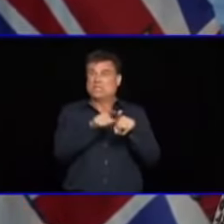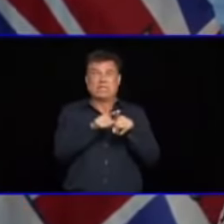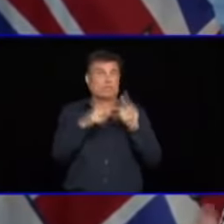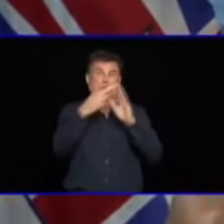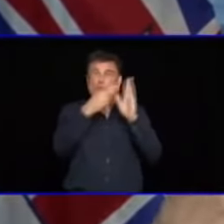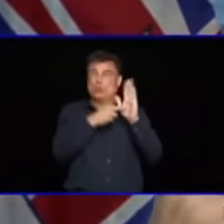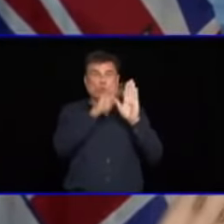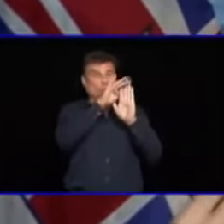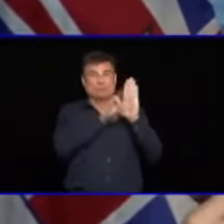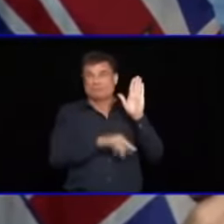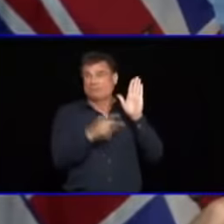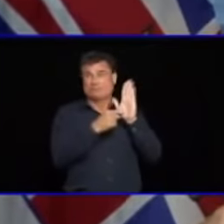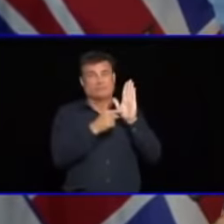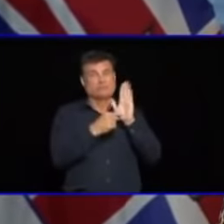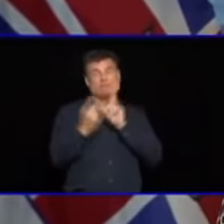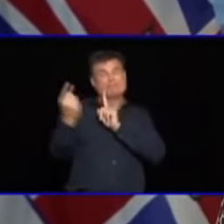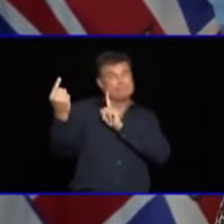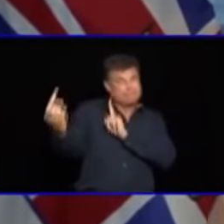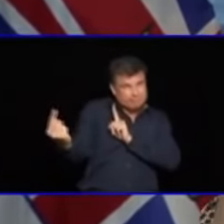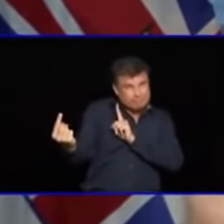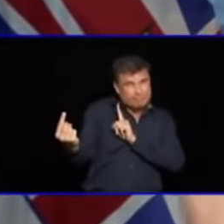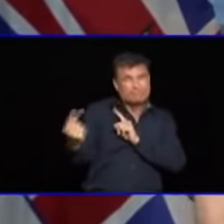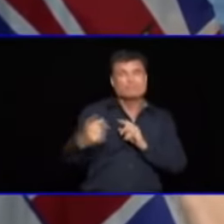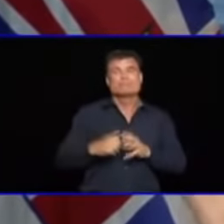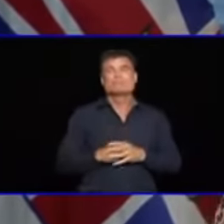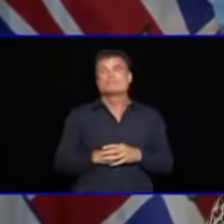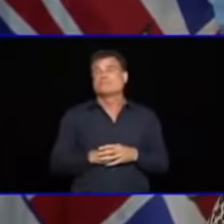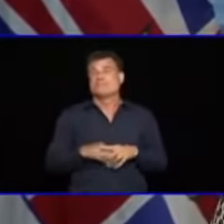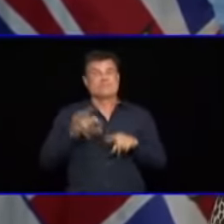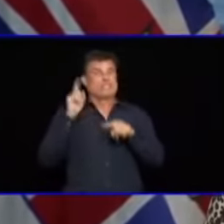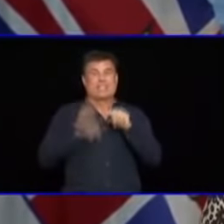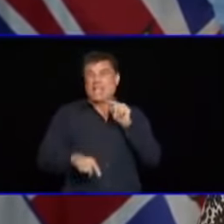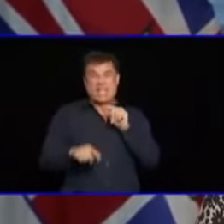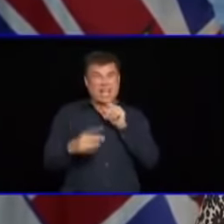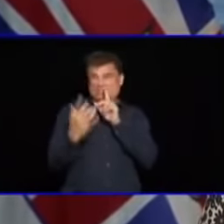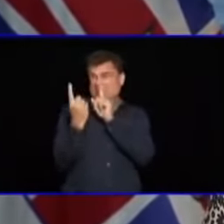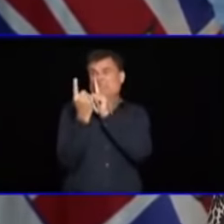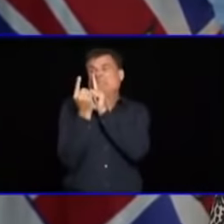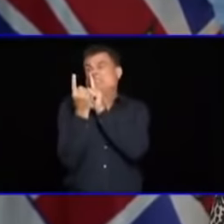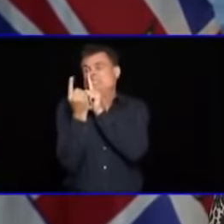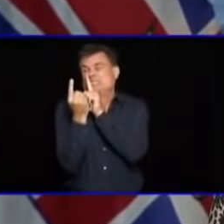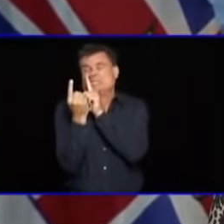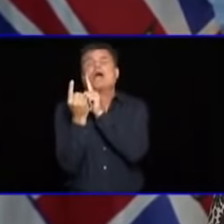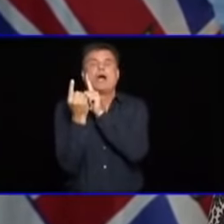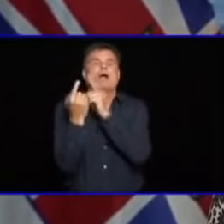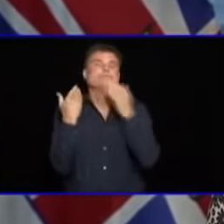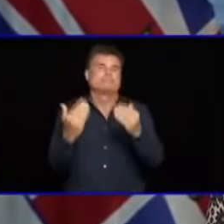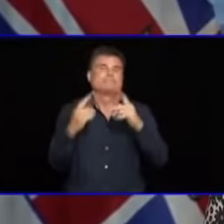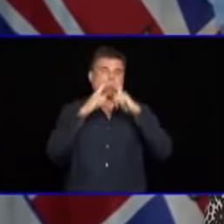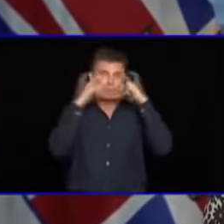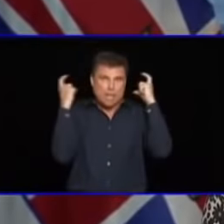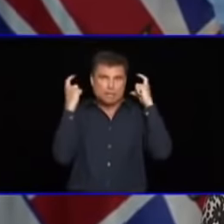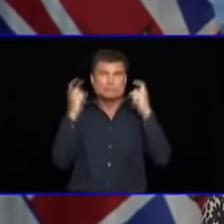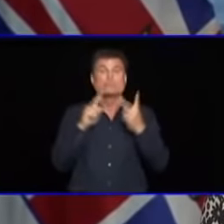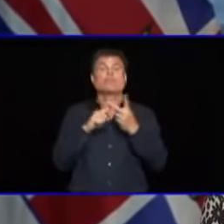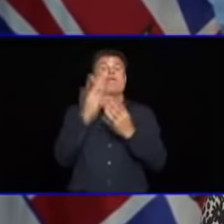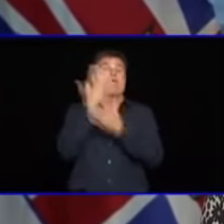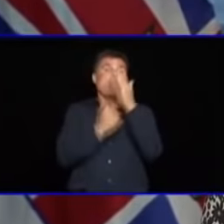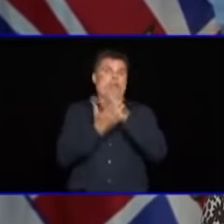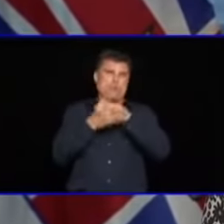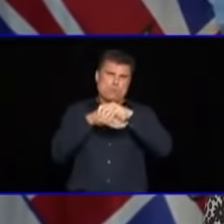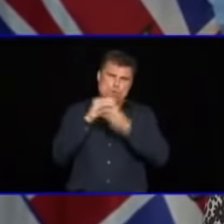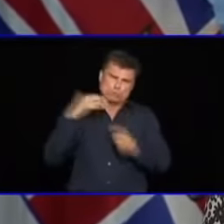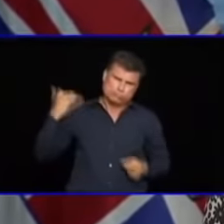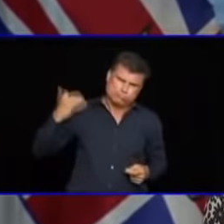distance from people, wearing masks when we can't do that, and hand hygiene is incredibly important. Follow-up, Camille?